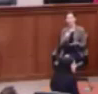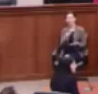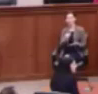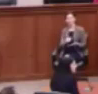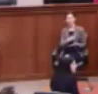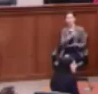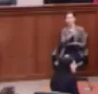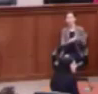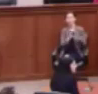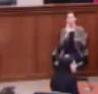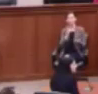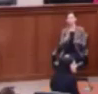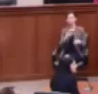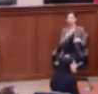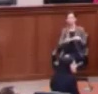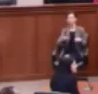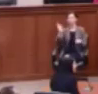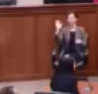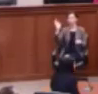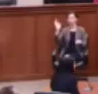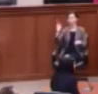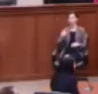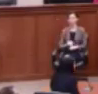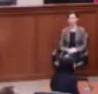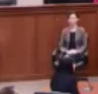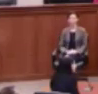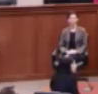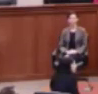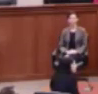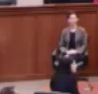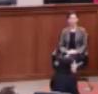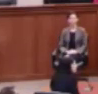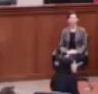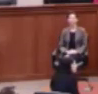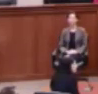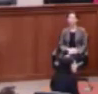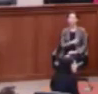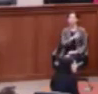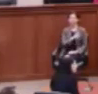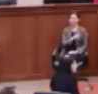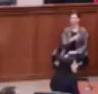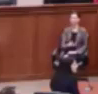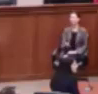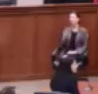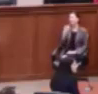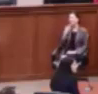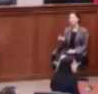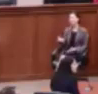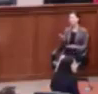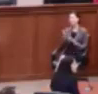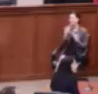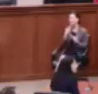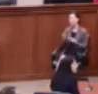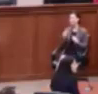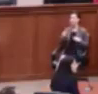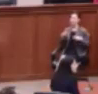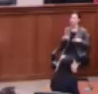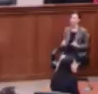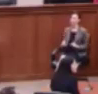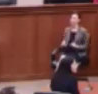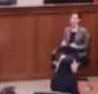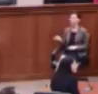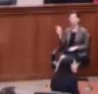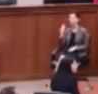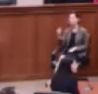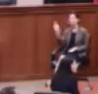to you. They will be giving you a short presentation. All right. Again, thank you for giving us this opportunity to speak to